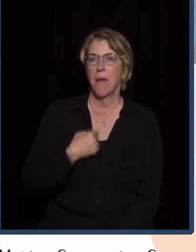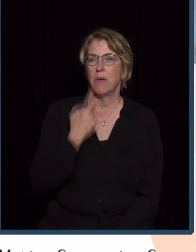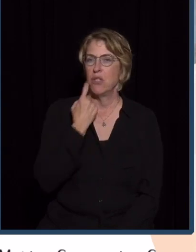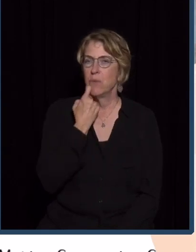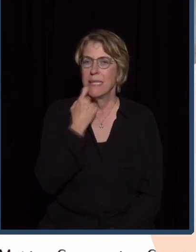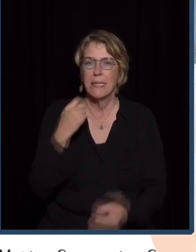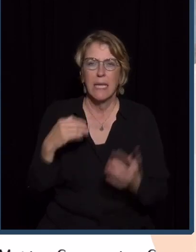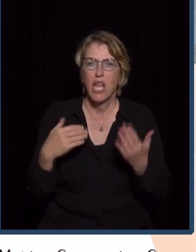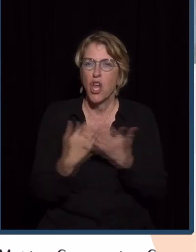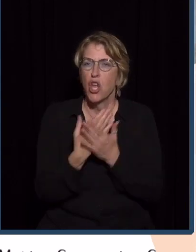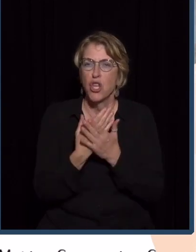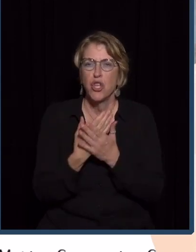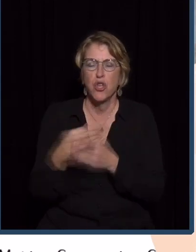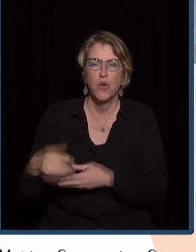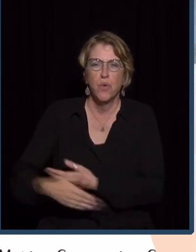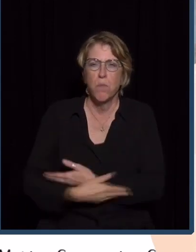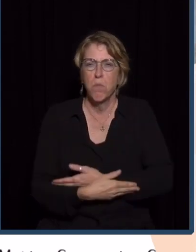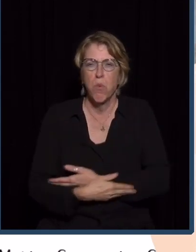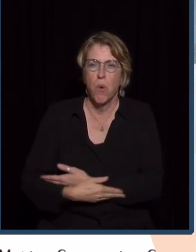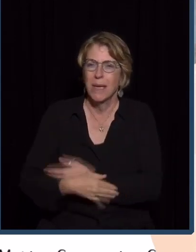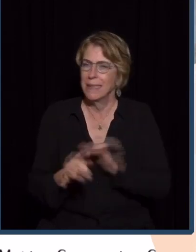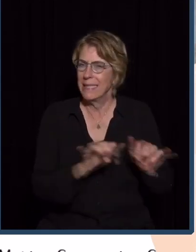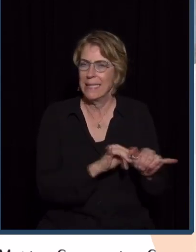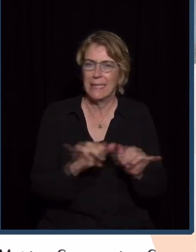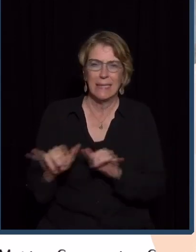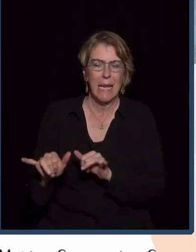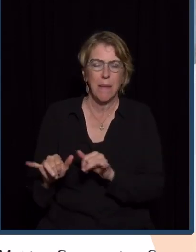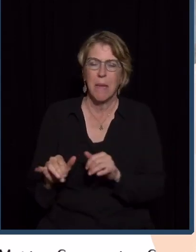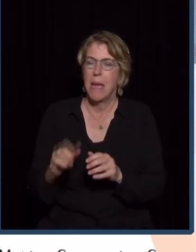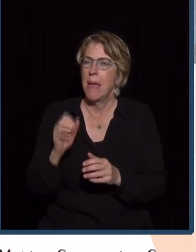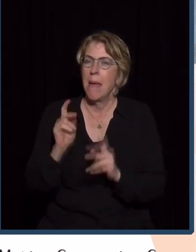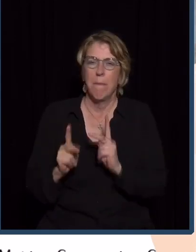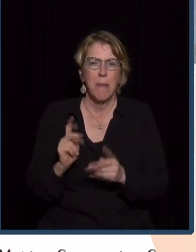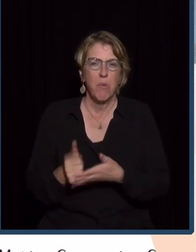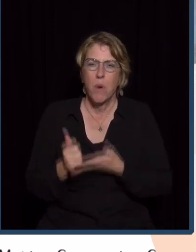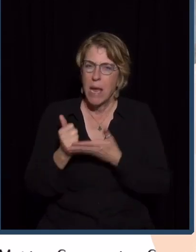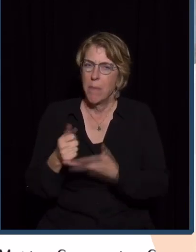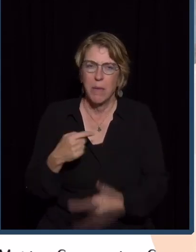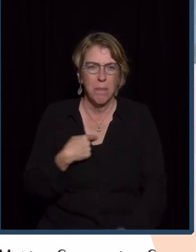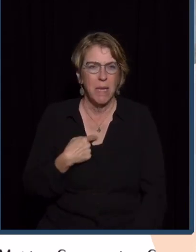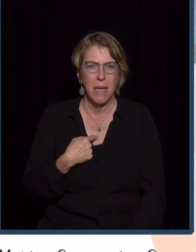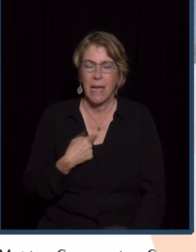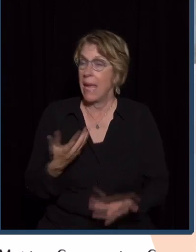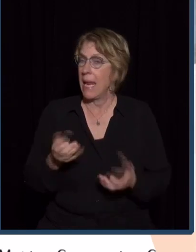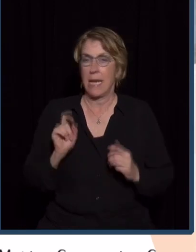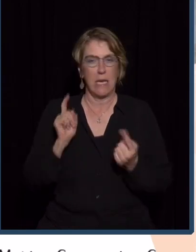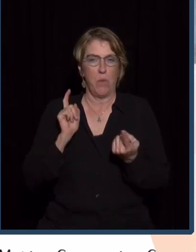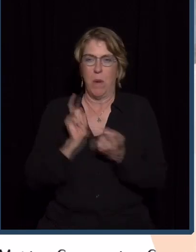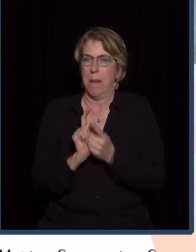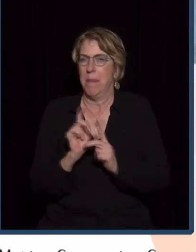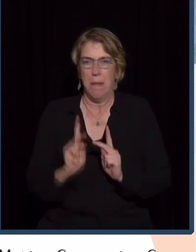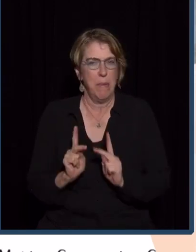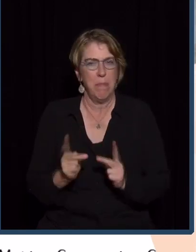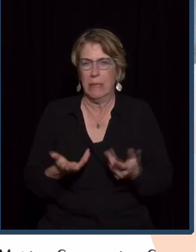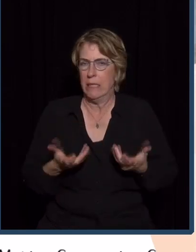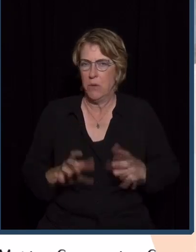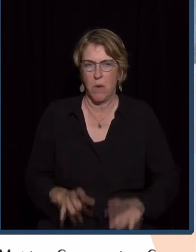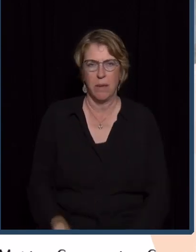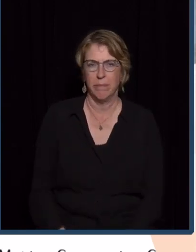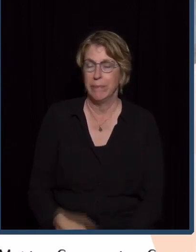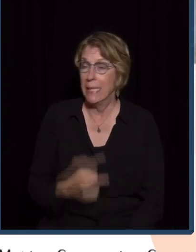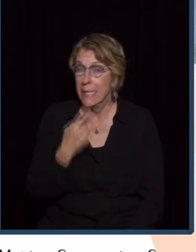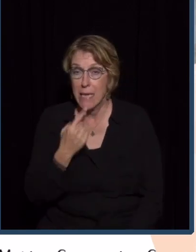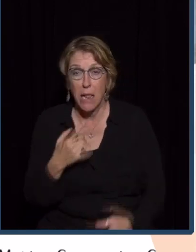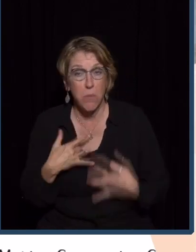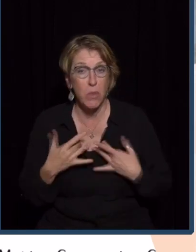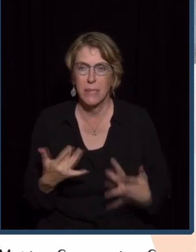Everybody was watching me, walking me, like everything. Wasn't kind of in the mood to meet anybody. I didn't really want to tell anybody what's